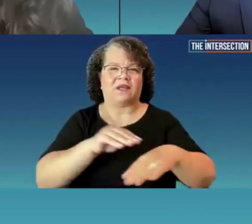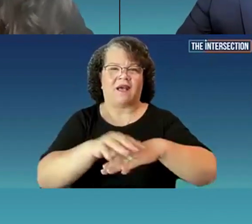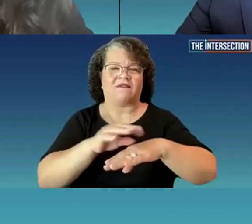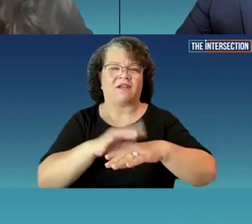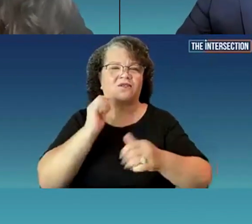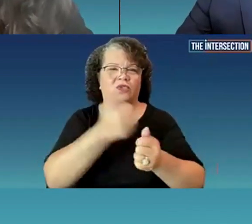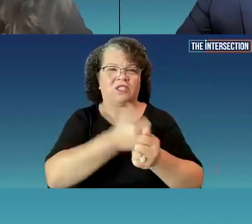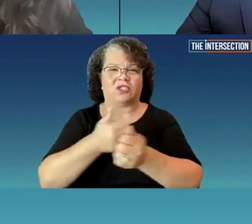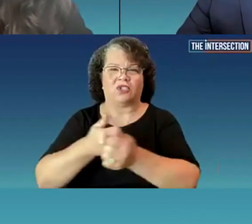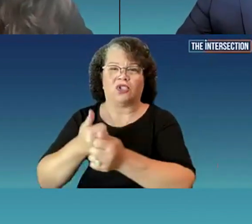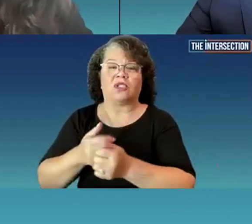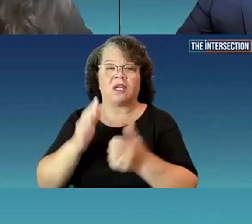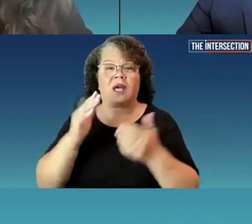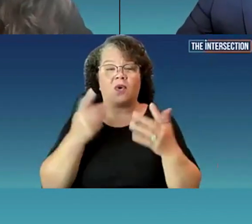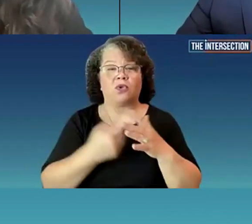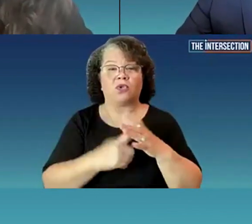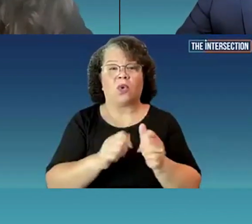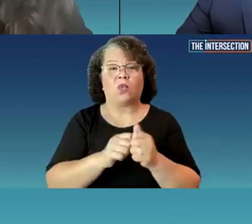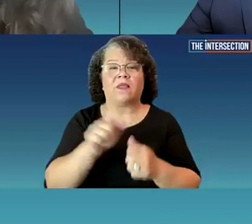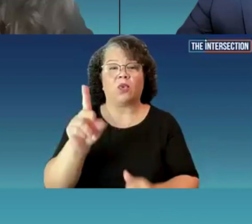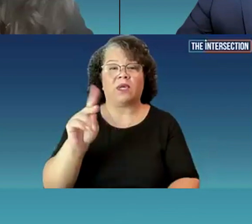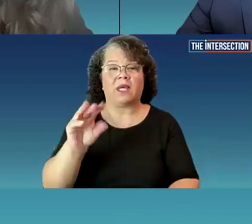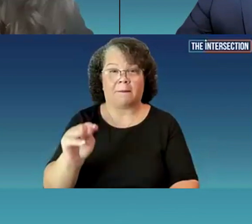So, and I'll start with you, Kimberly.